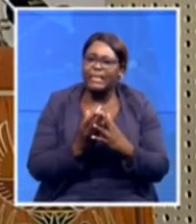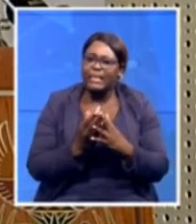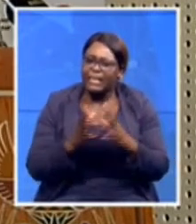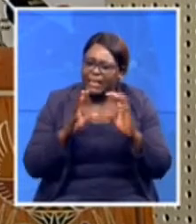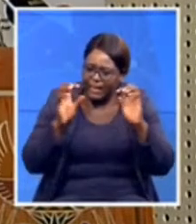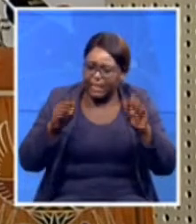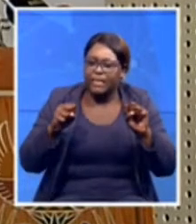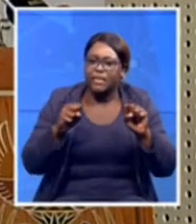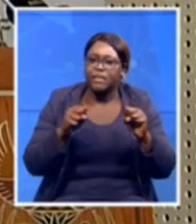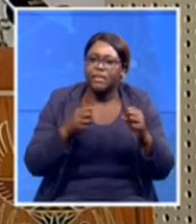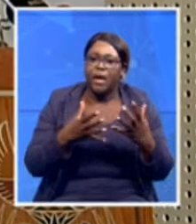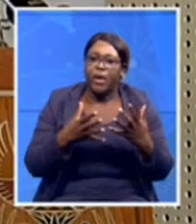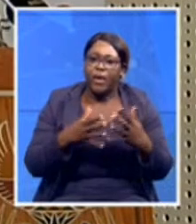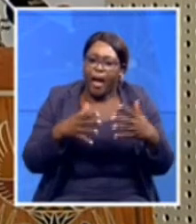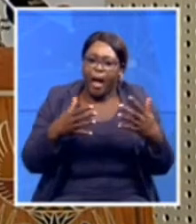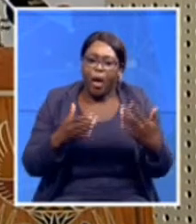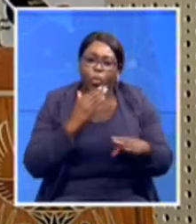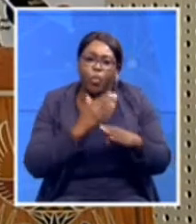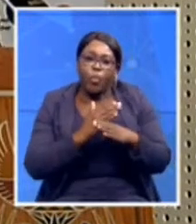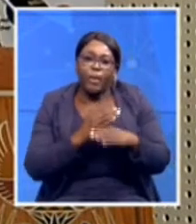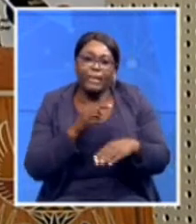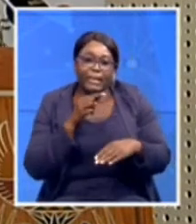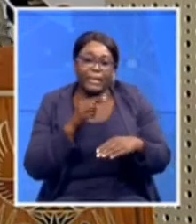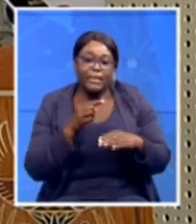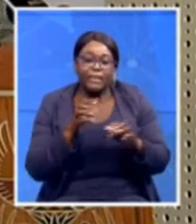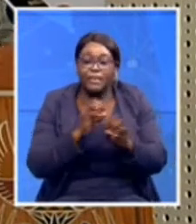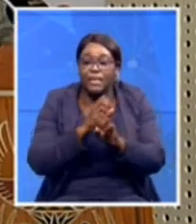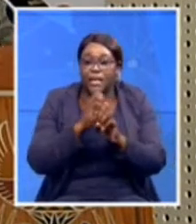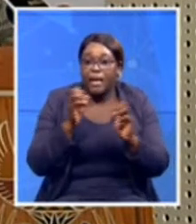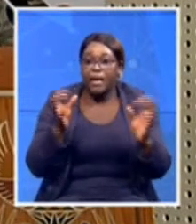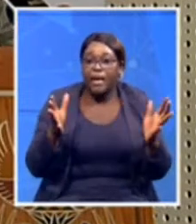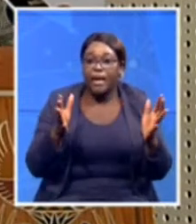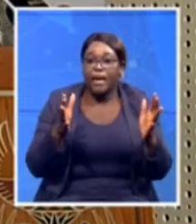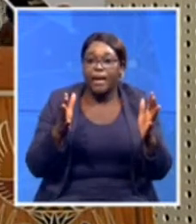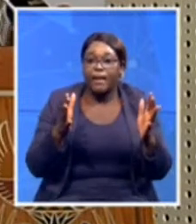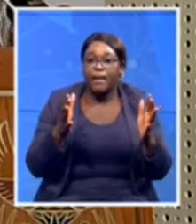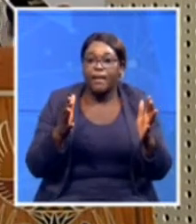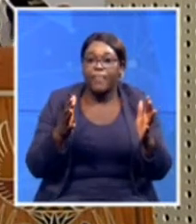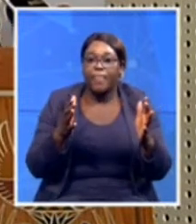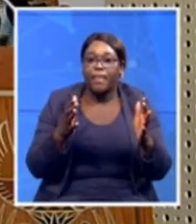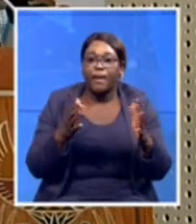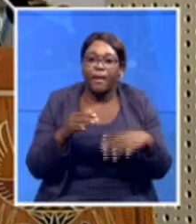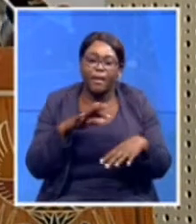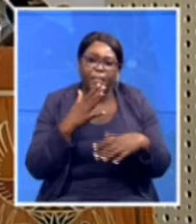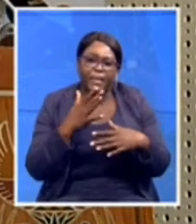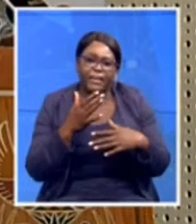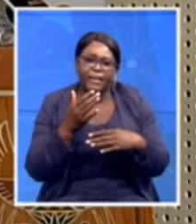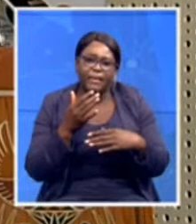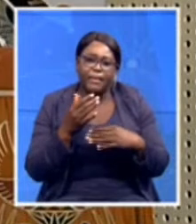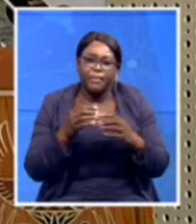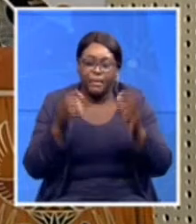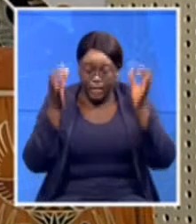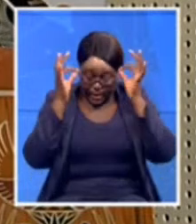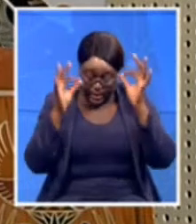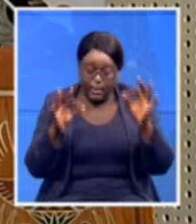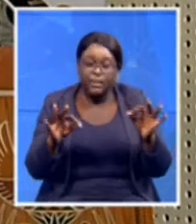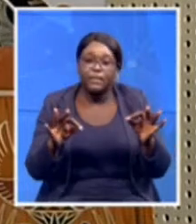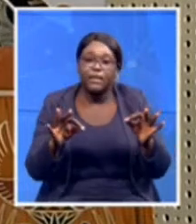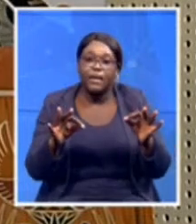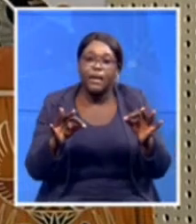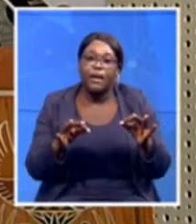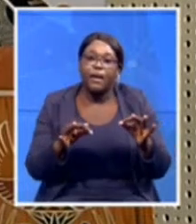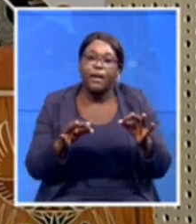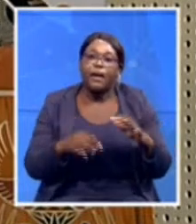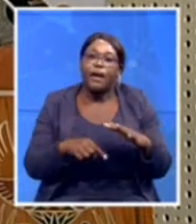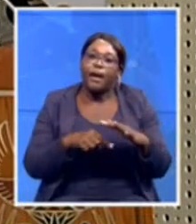of leaving it to arbitrary or kind of discretionary decisions within as guided by the Constitution.